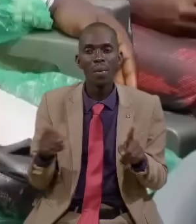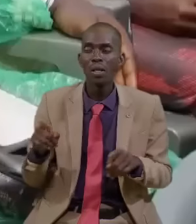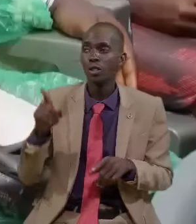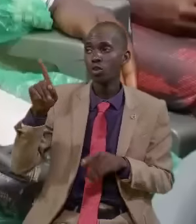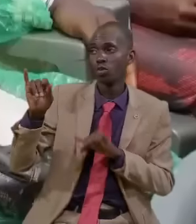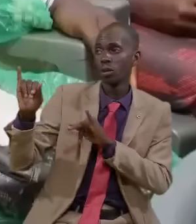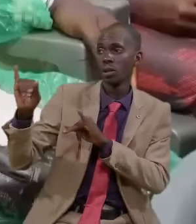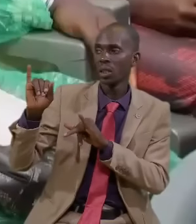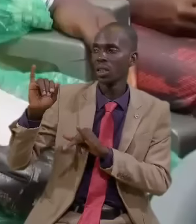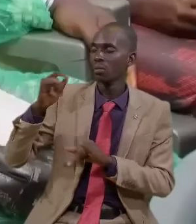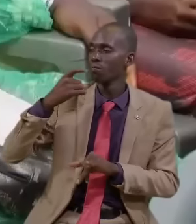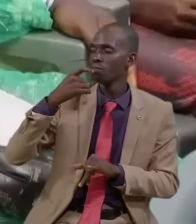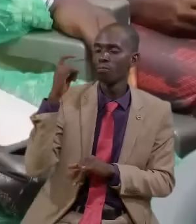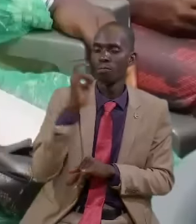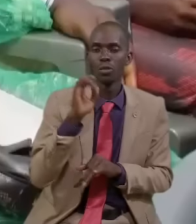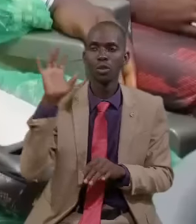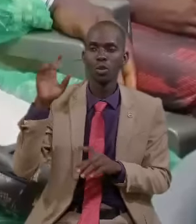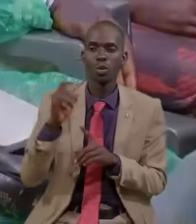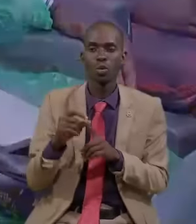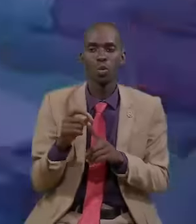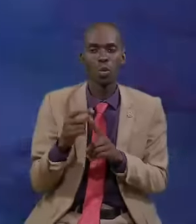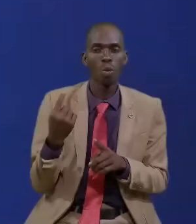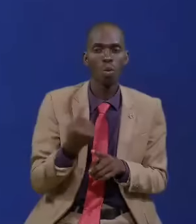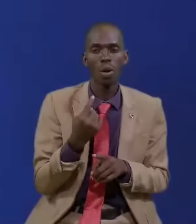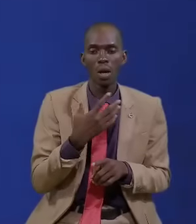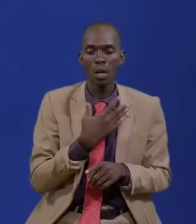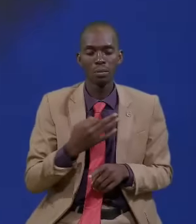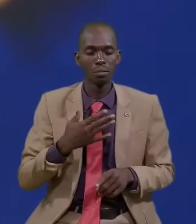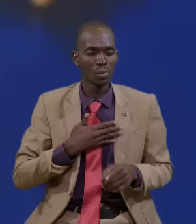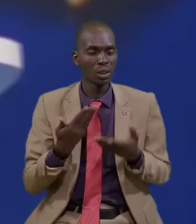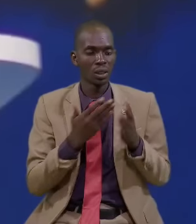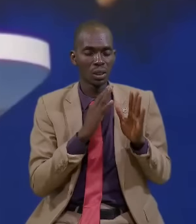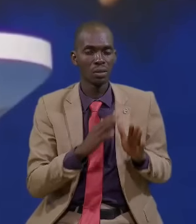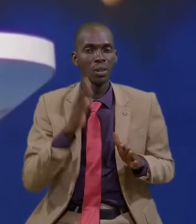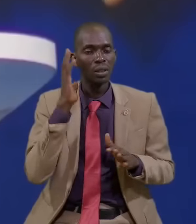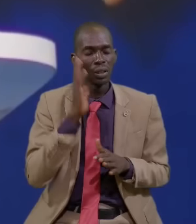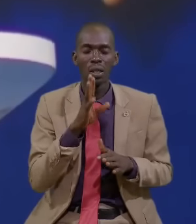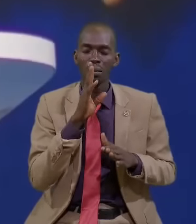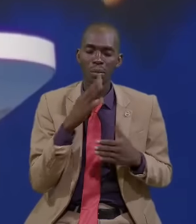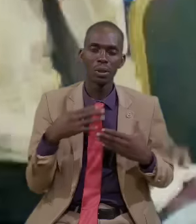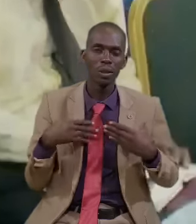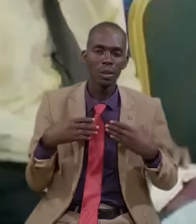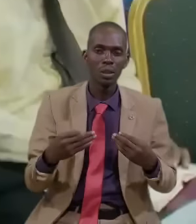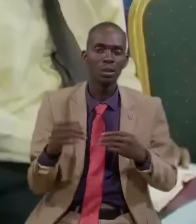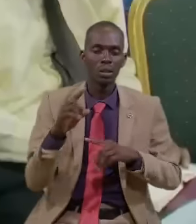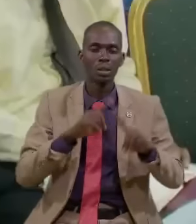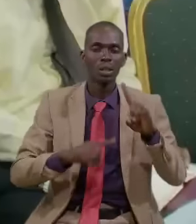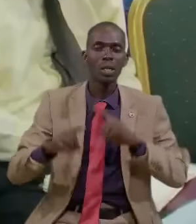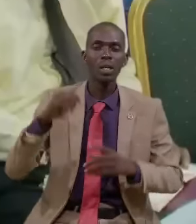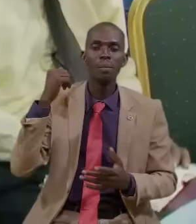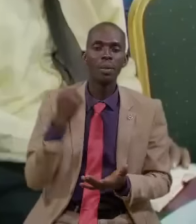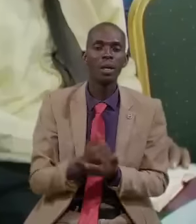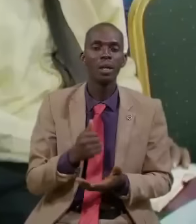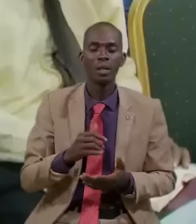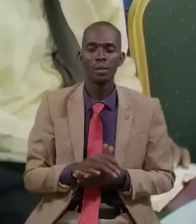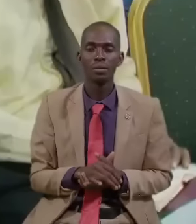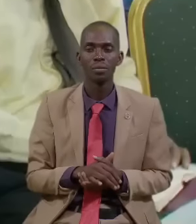only, and my servant shall be healed. I didn't hear your amen there.